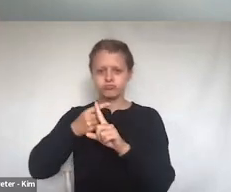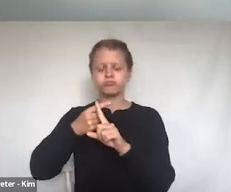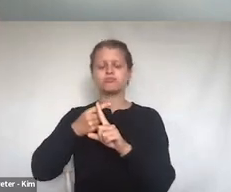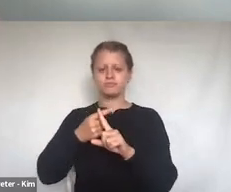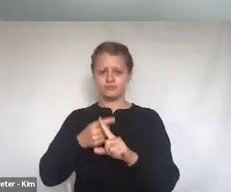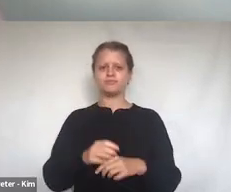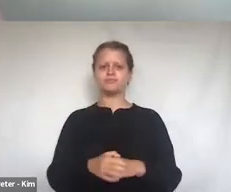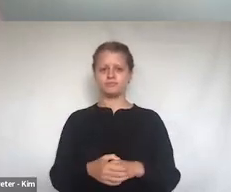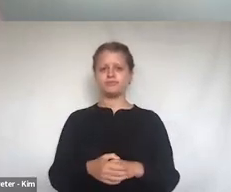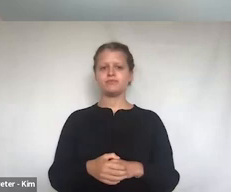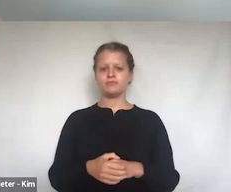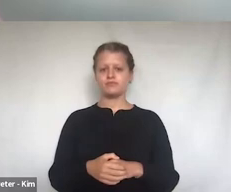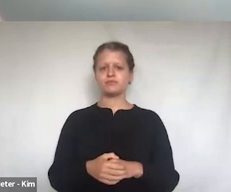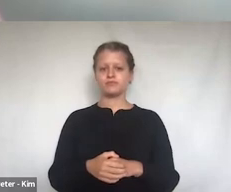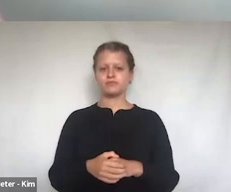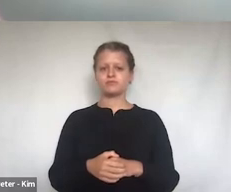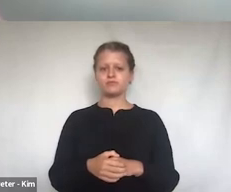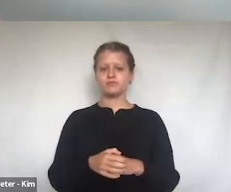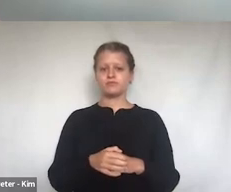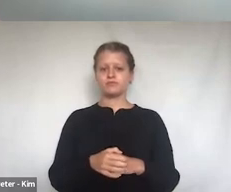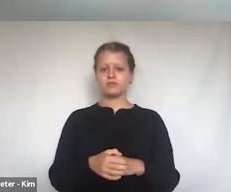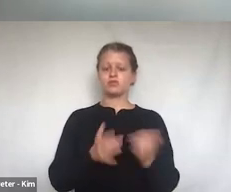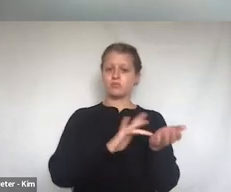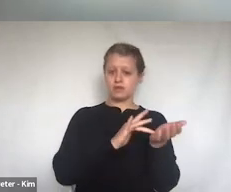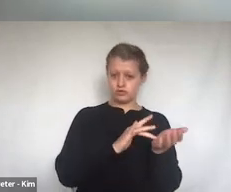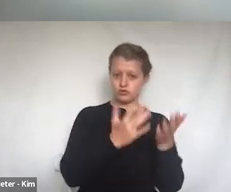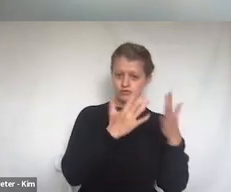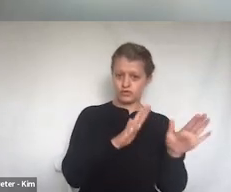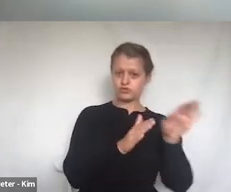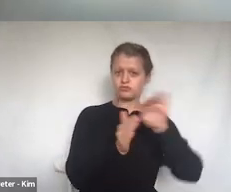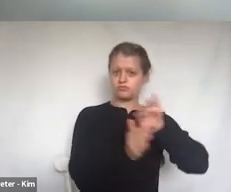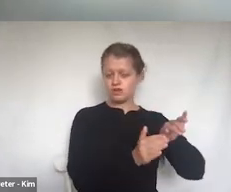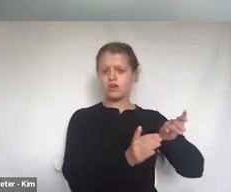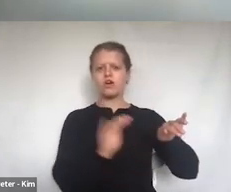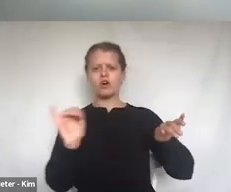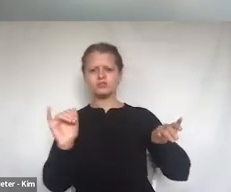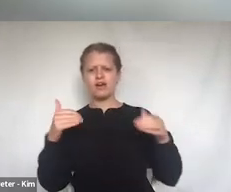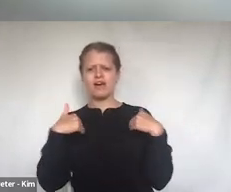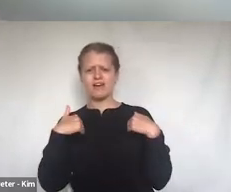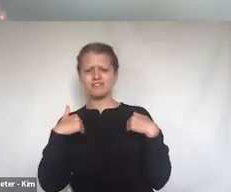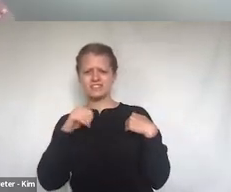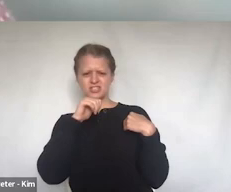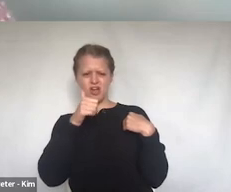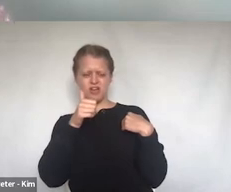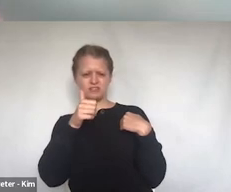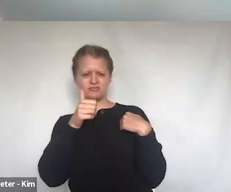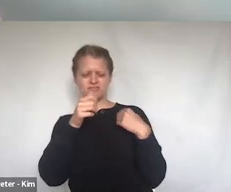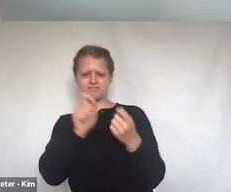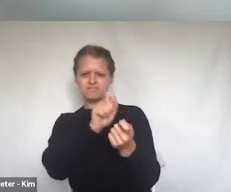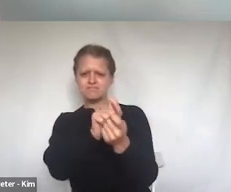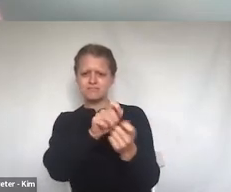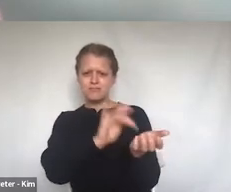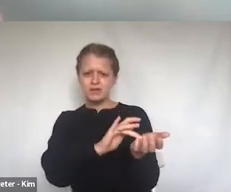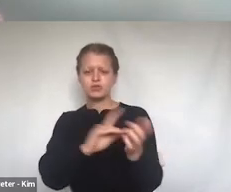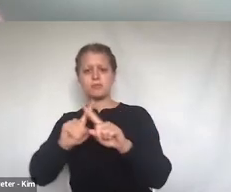to extreme heat. And then on the other hand, there's also what we could describe as not necessarily direct medical risks, but social risks. So